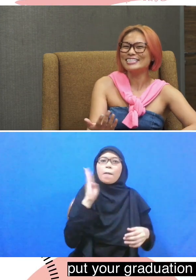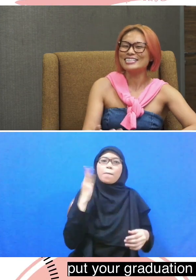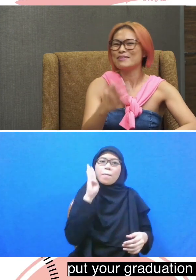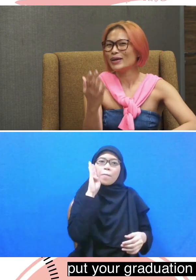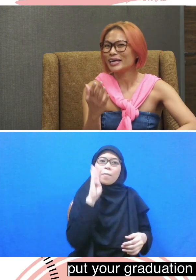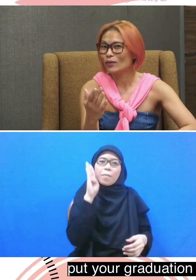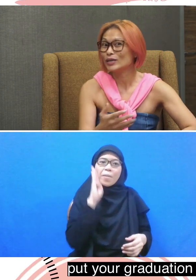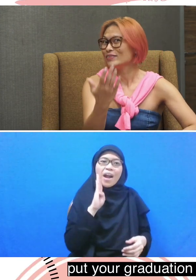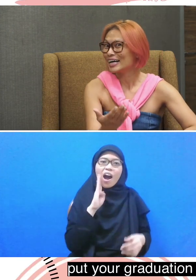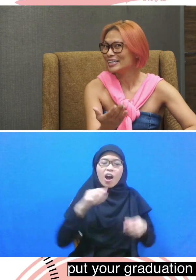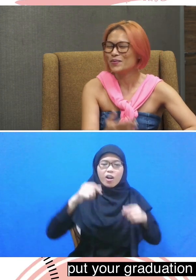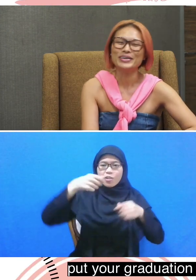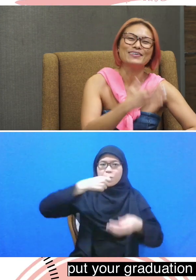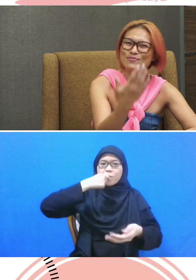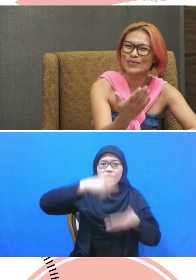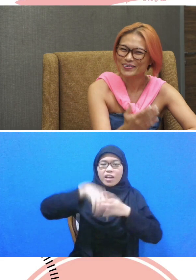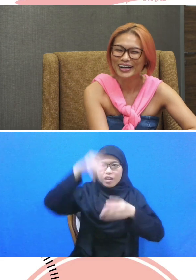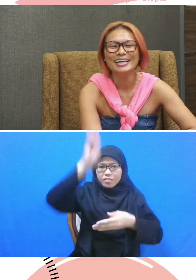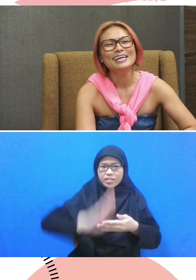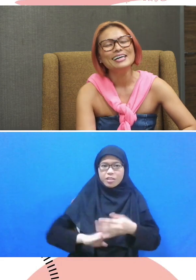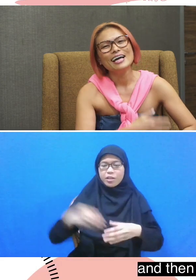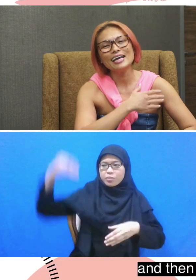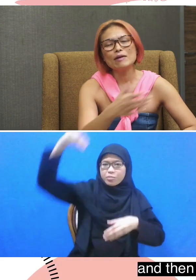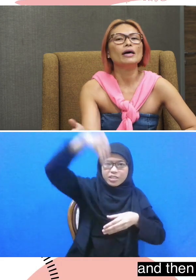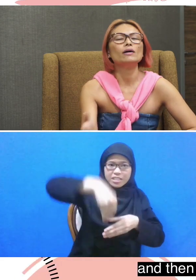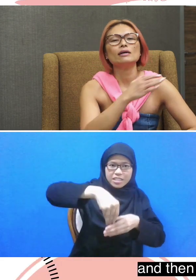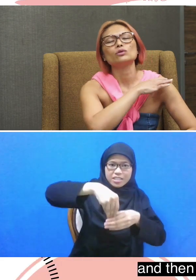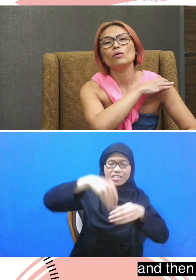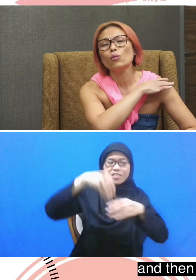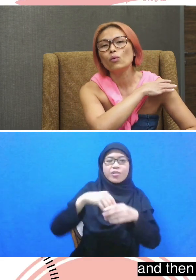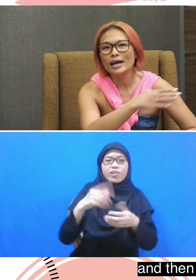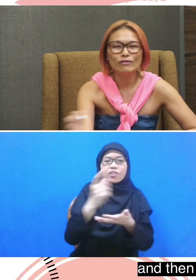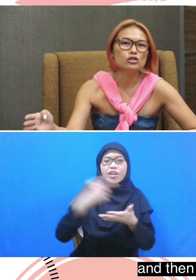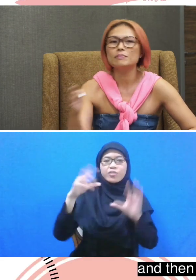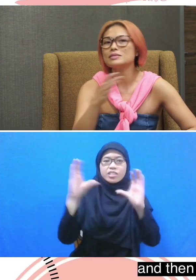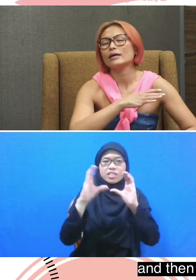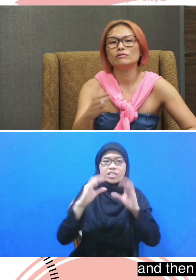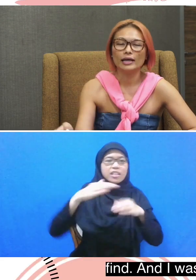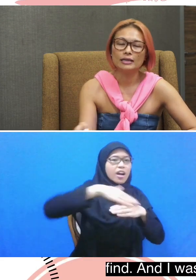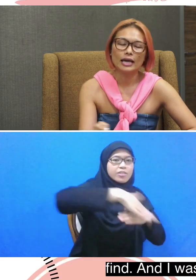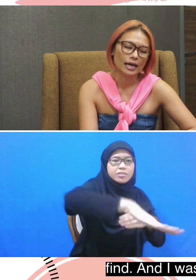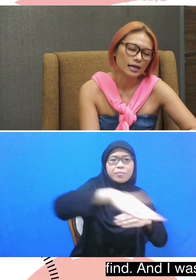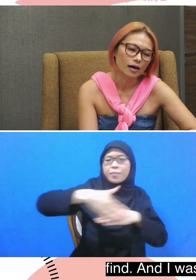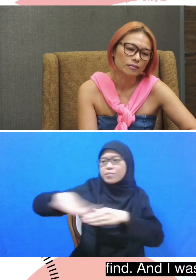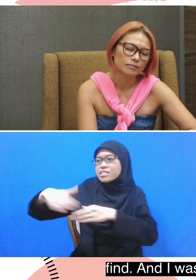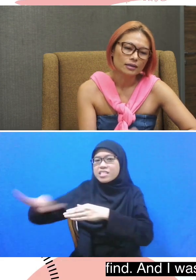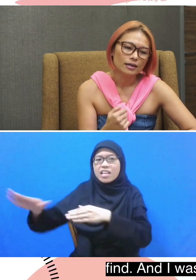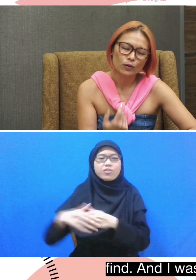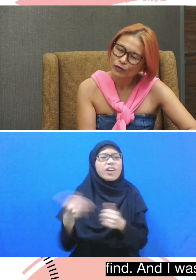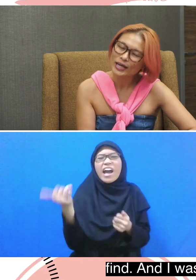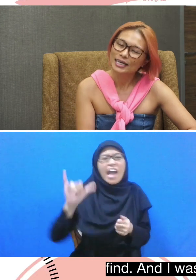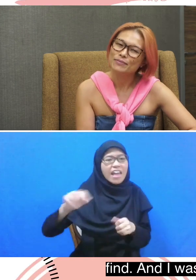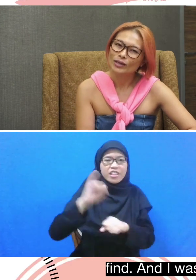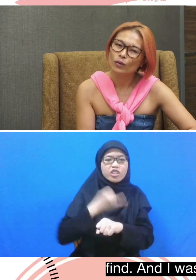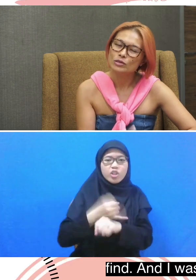cert inside in black and white, not even color copy, it was black and white. And then I mailed out to whatever jobs that I could find. And I